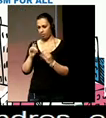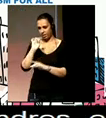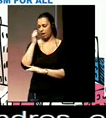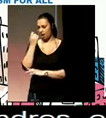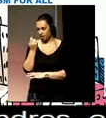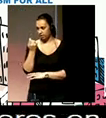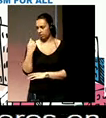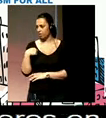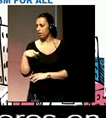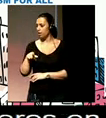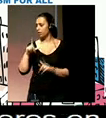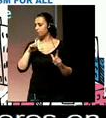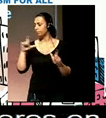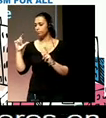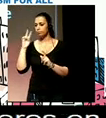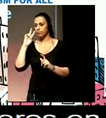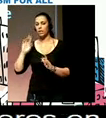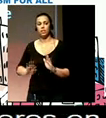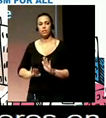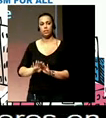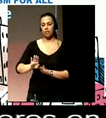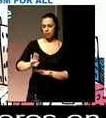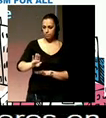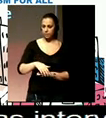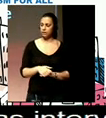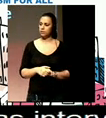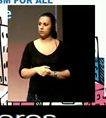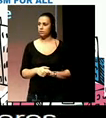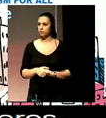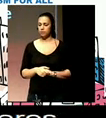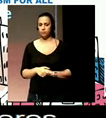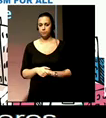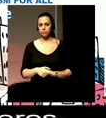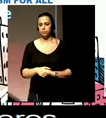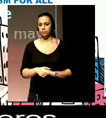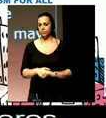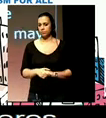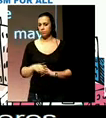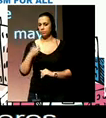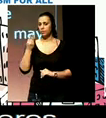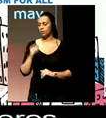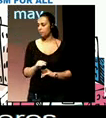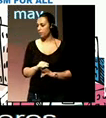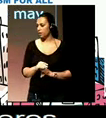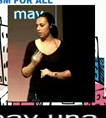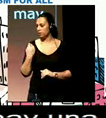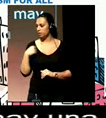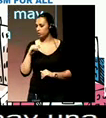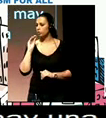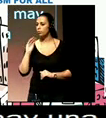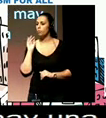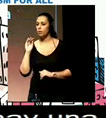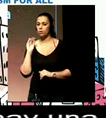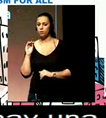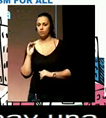any intervention may be either permanent or temporary. And again, that is a question for us too, as to what sort of solution